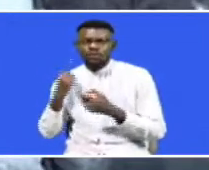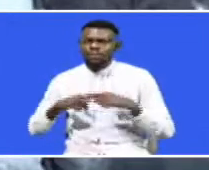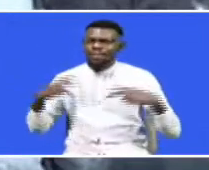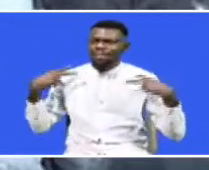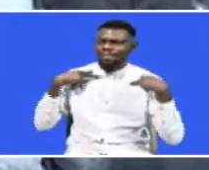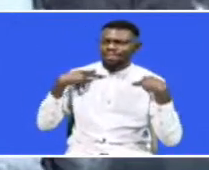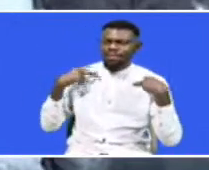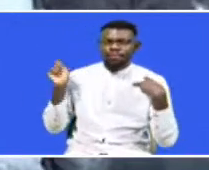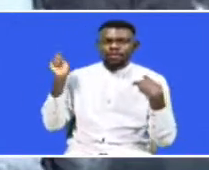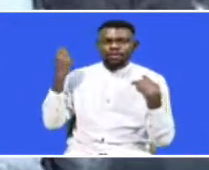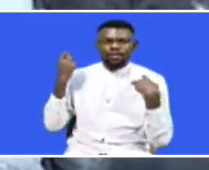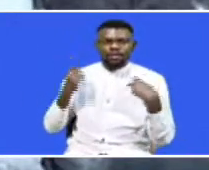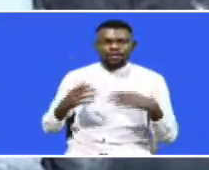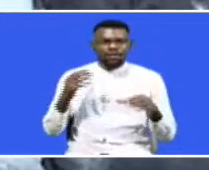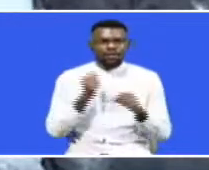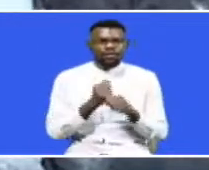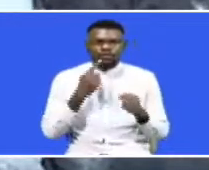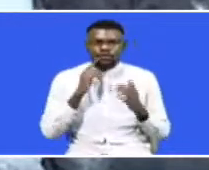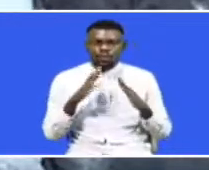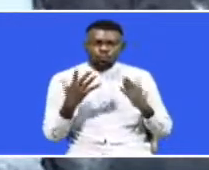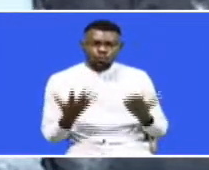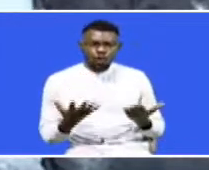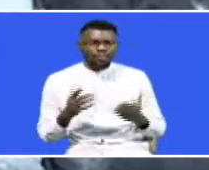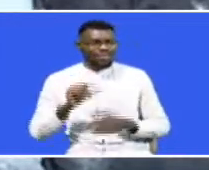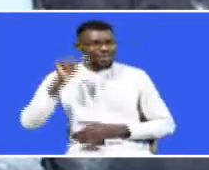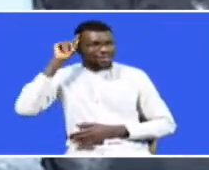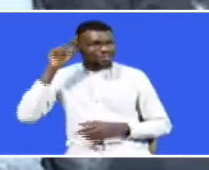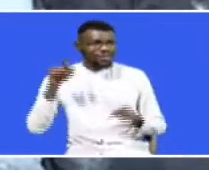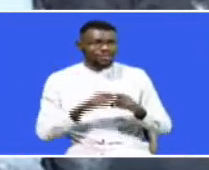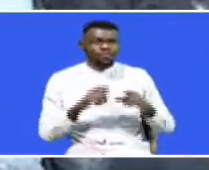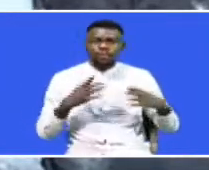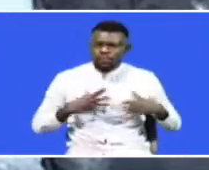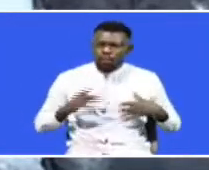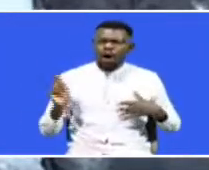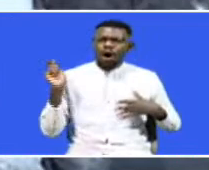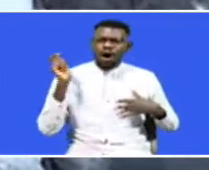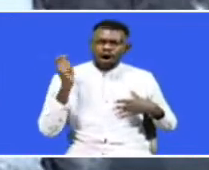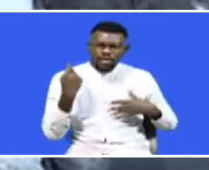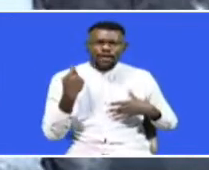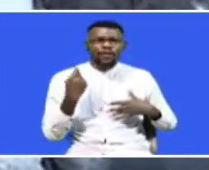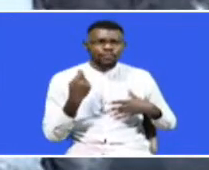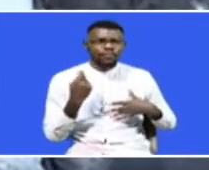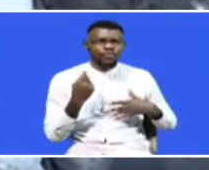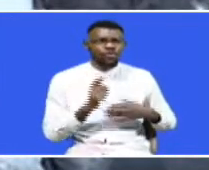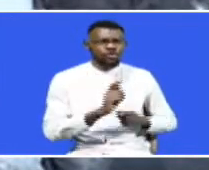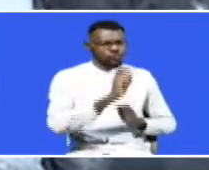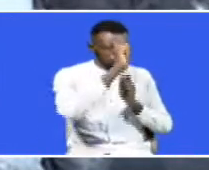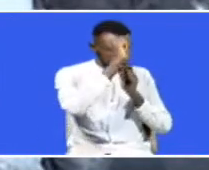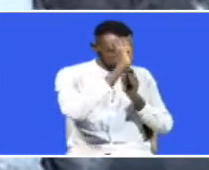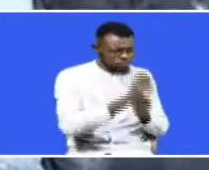association says this is the only way the government and Kenyans can show gratitude to Mau Mau veterans who fought for independence.